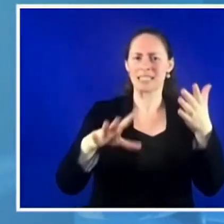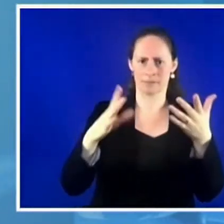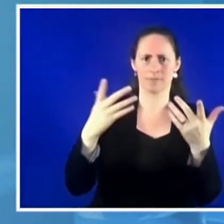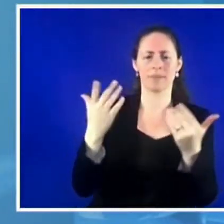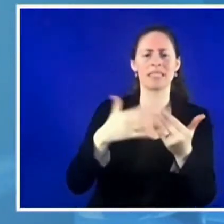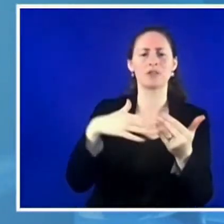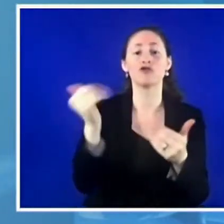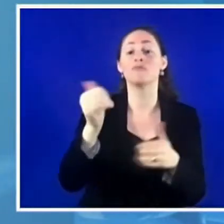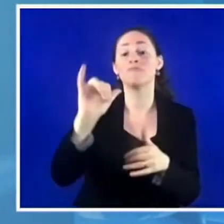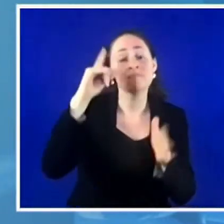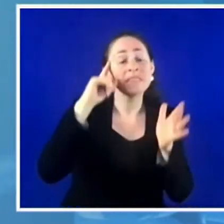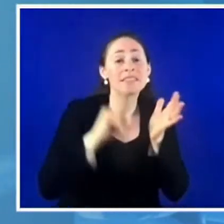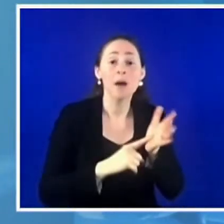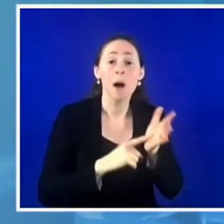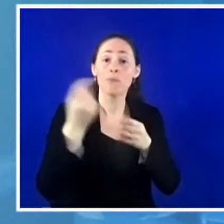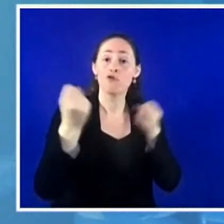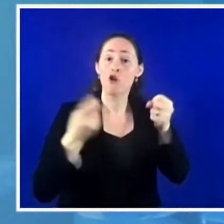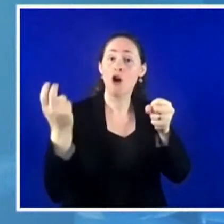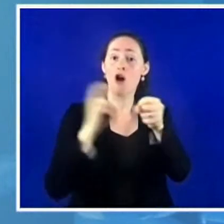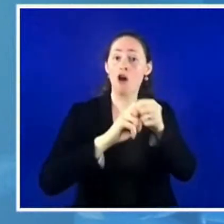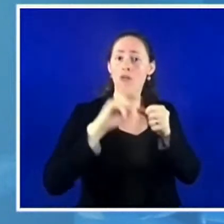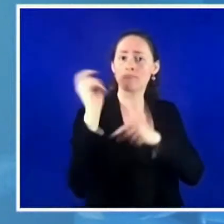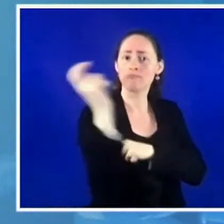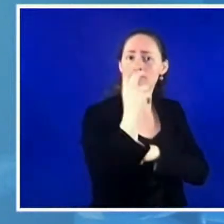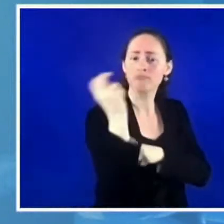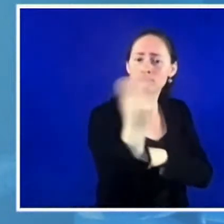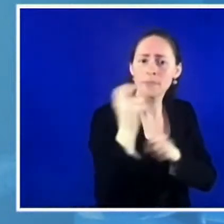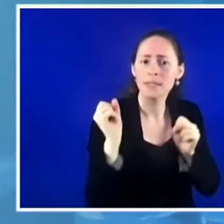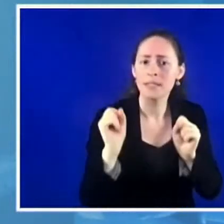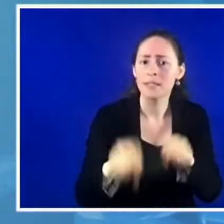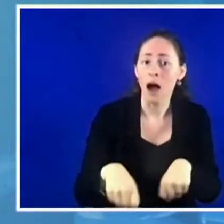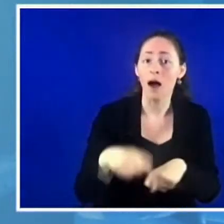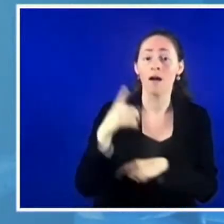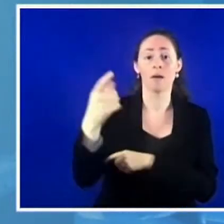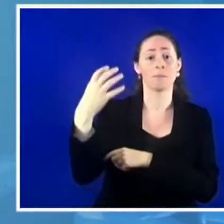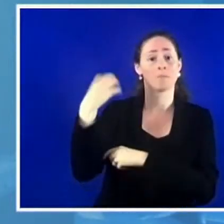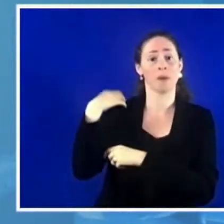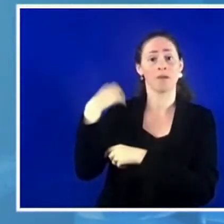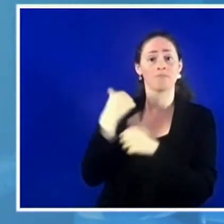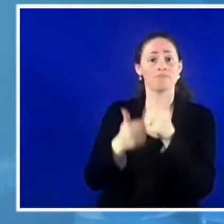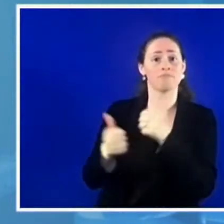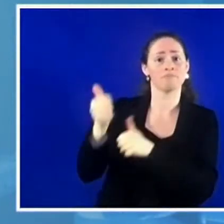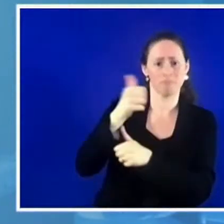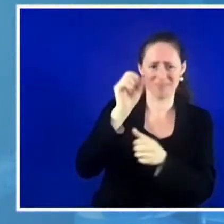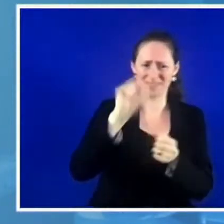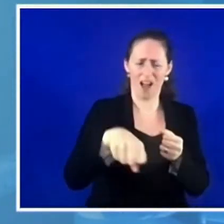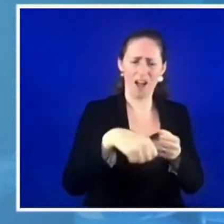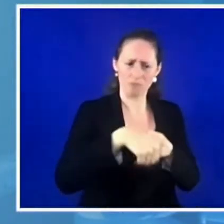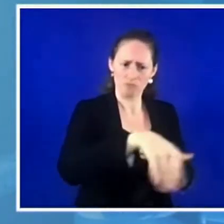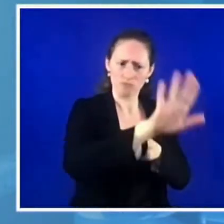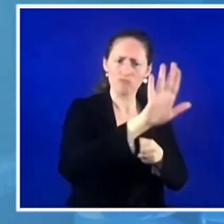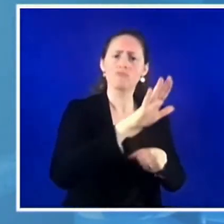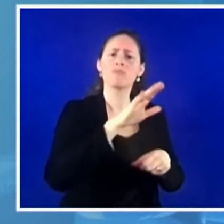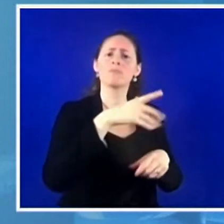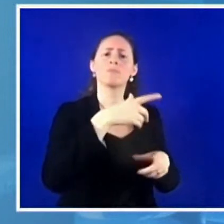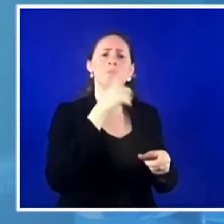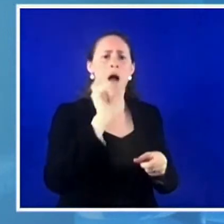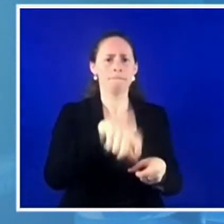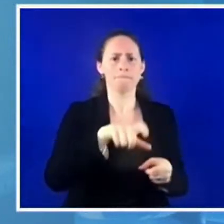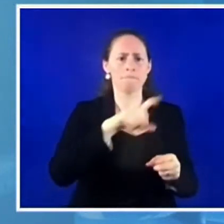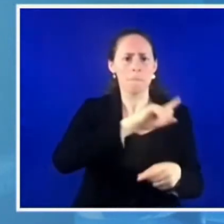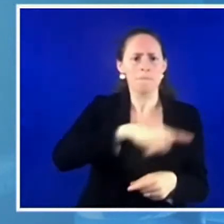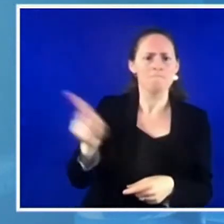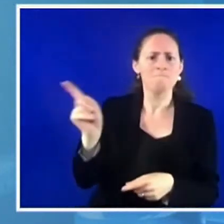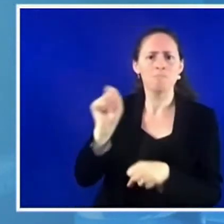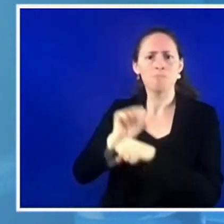it easier for employers to give their employees time off from work to get vaccinated, to also providing free childcare.